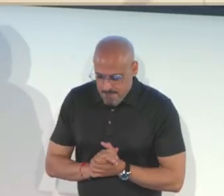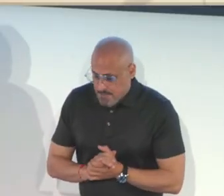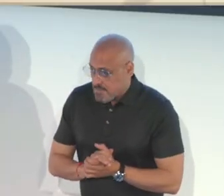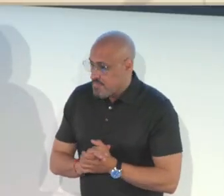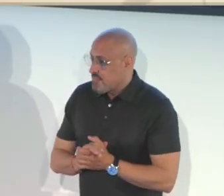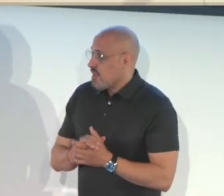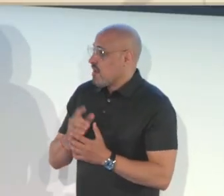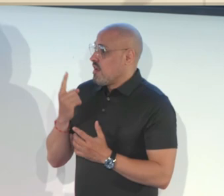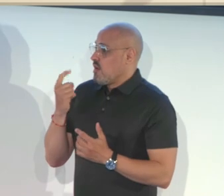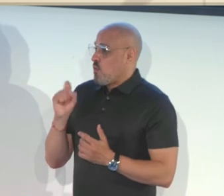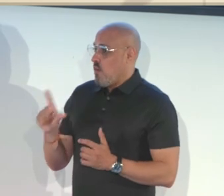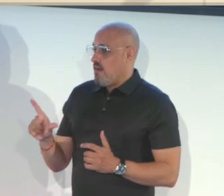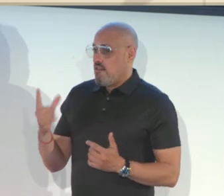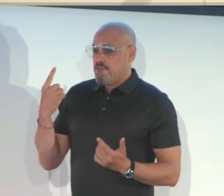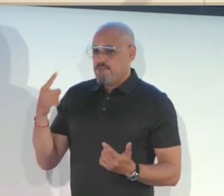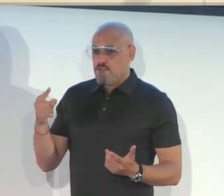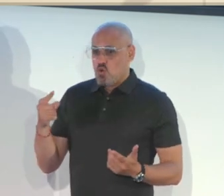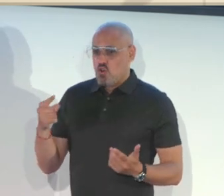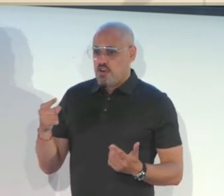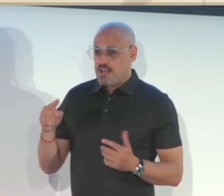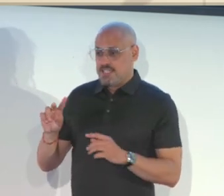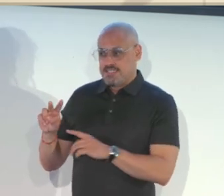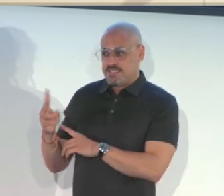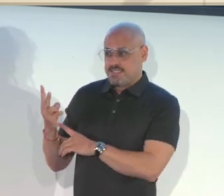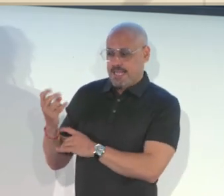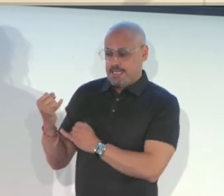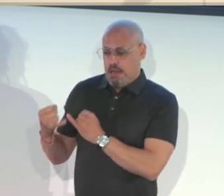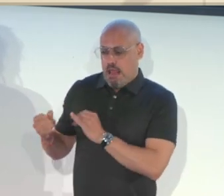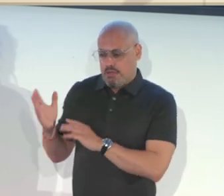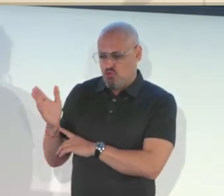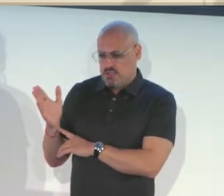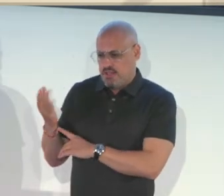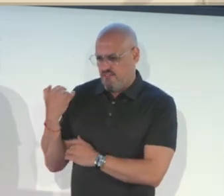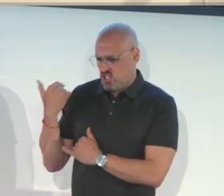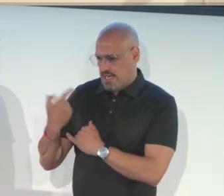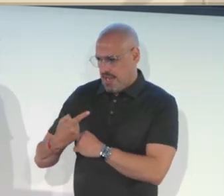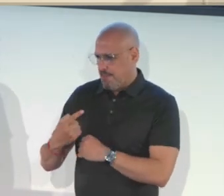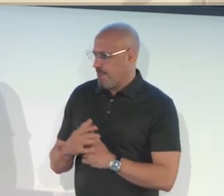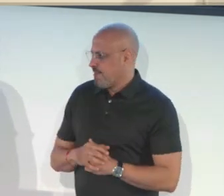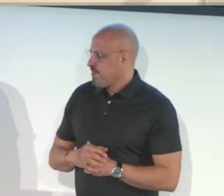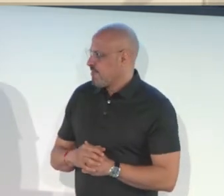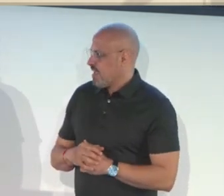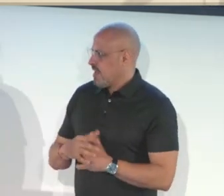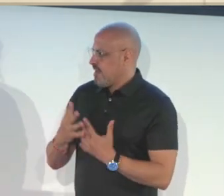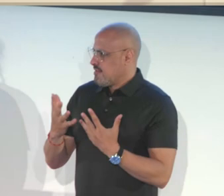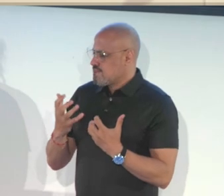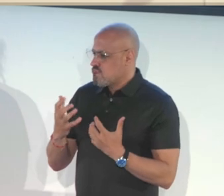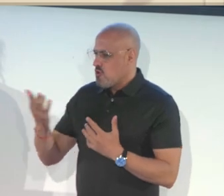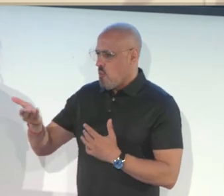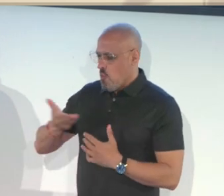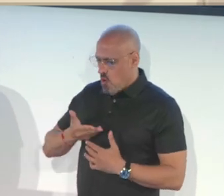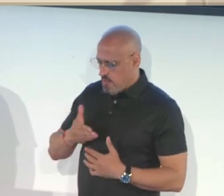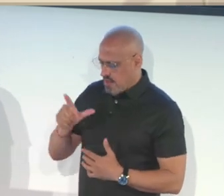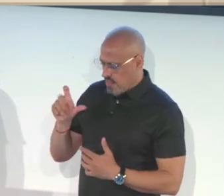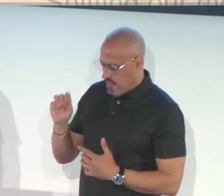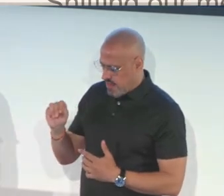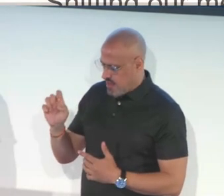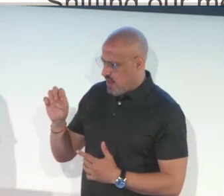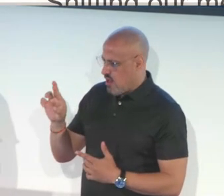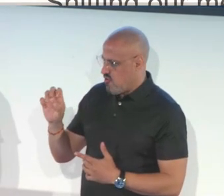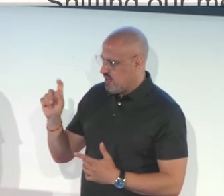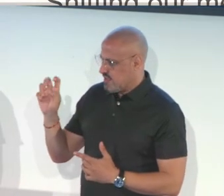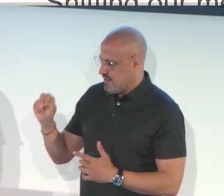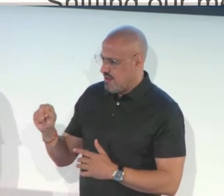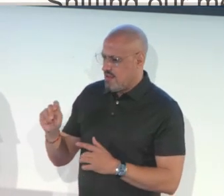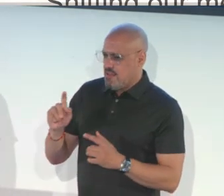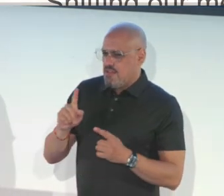Well, for our second to last presentation of the day, I'd love to welcome Liv Erickson from our good friends